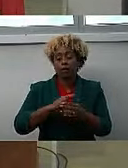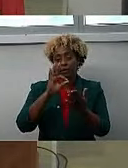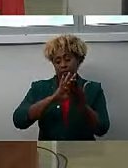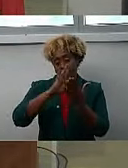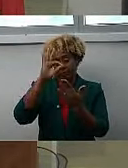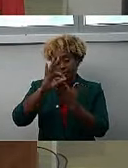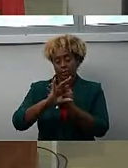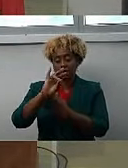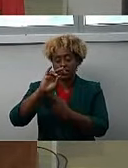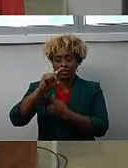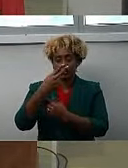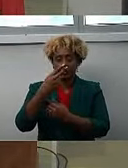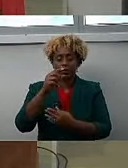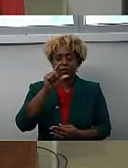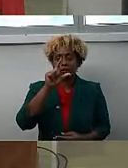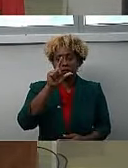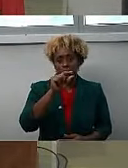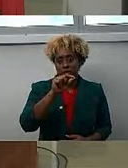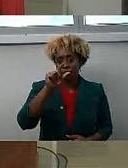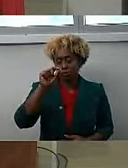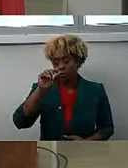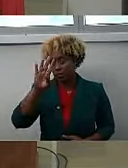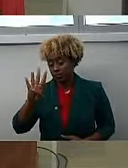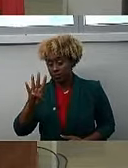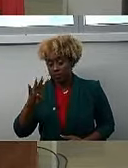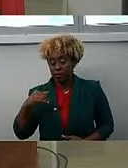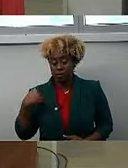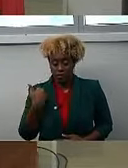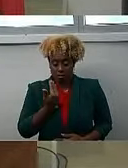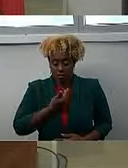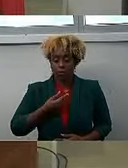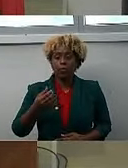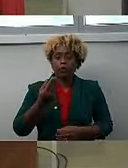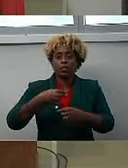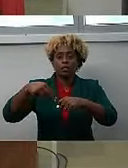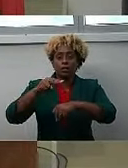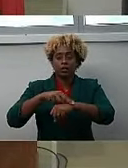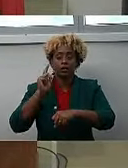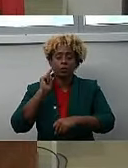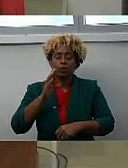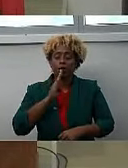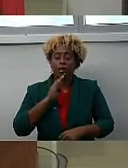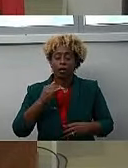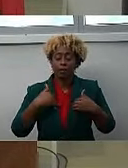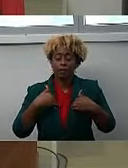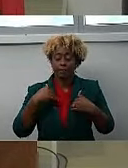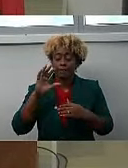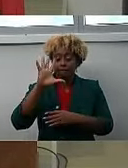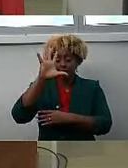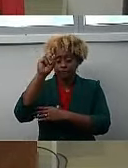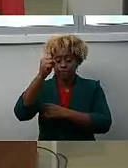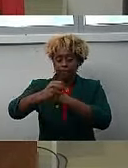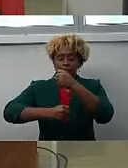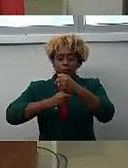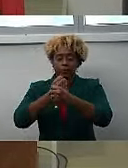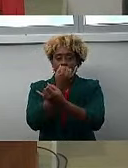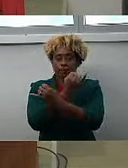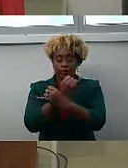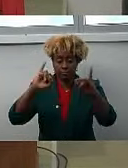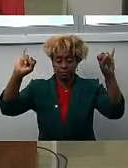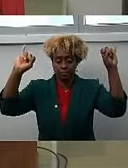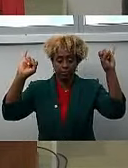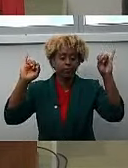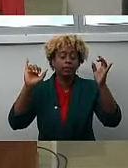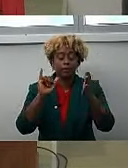7th, 2024, our nation will attain 50 years of independence. This is a defining